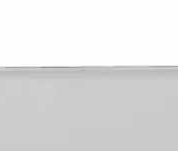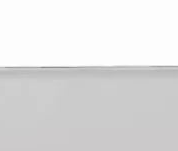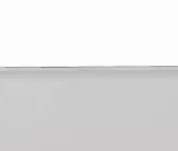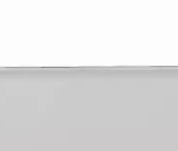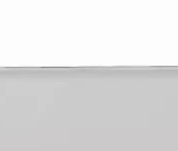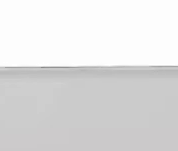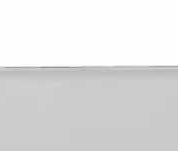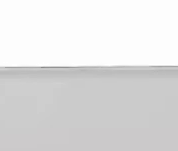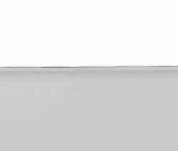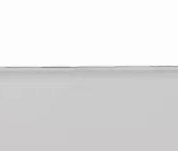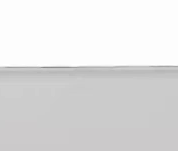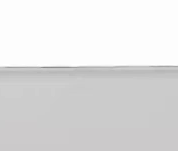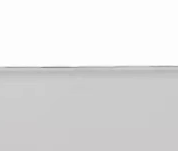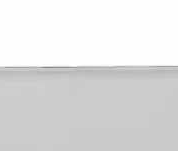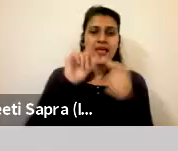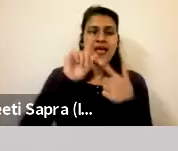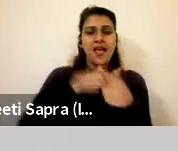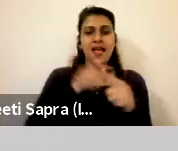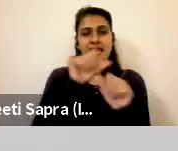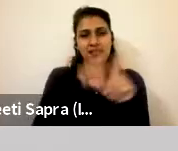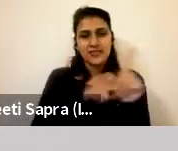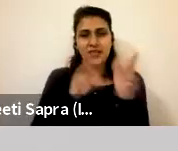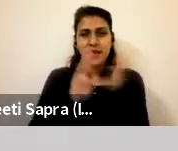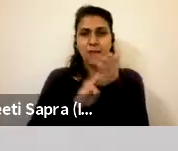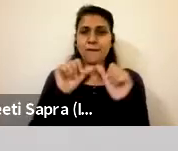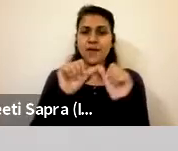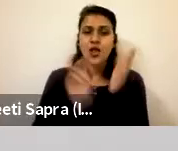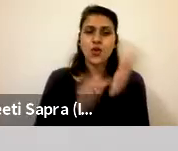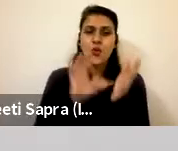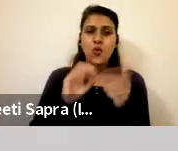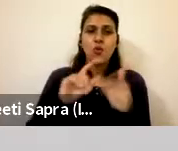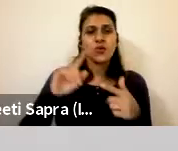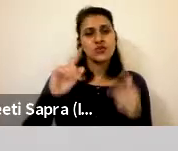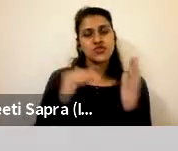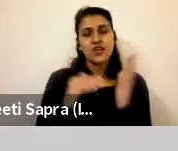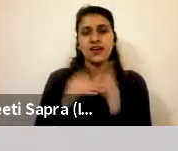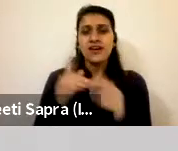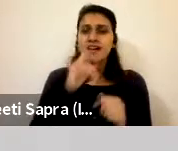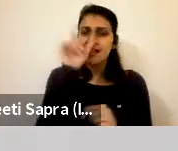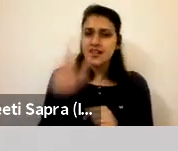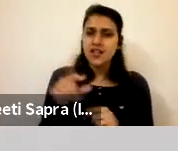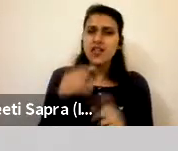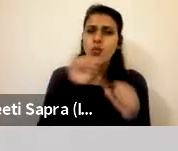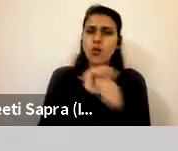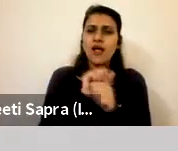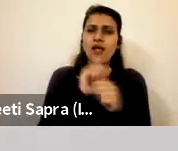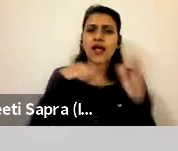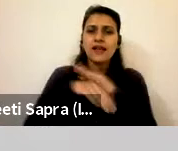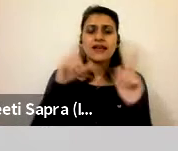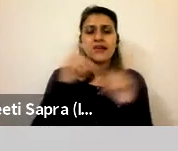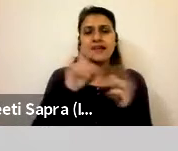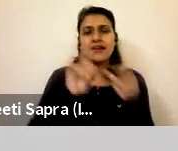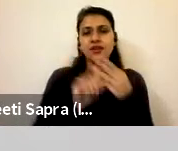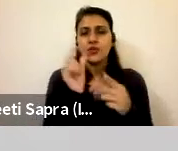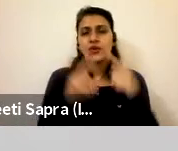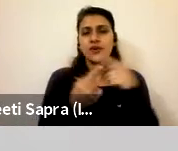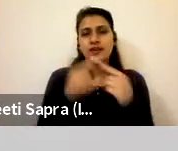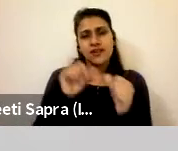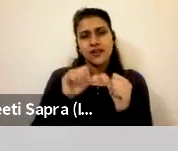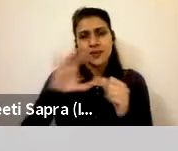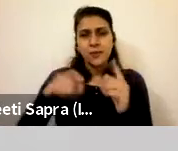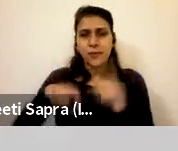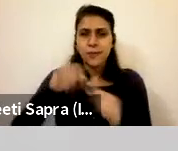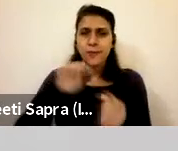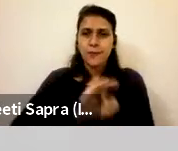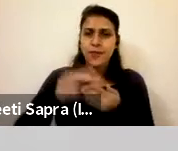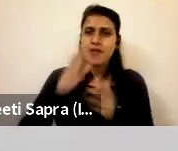I am Ajay Minocha. I currently work as a Senior Credit Risk Analyst with Deutsche Bank. I have an overall work experience